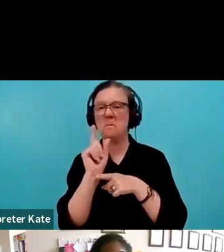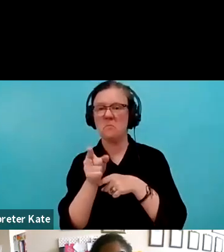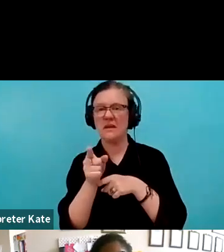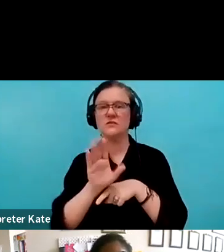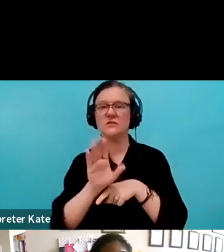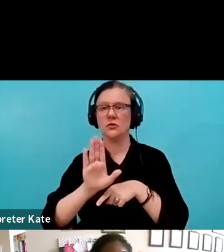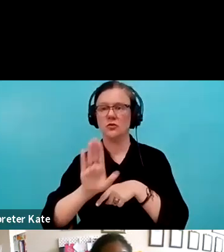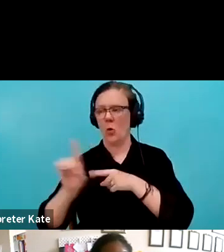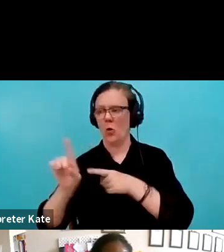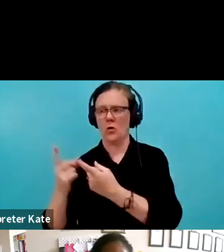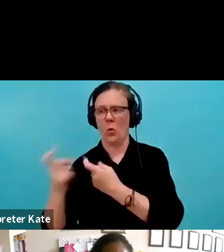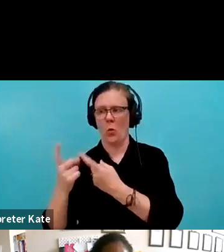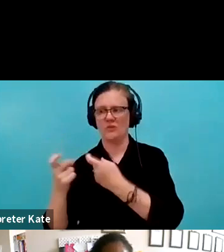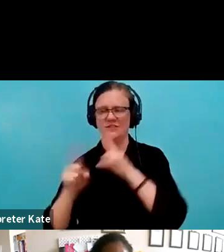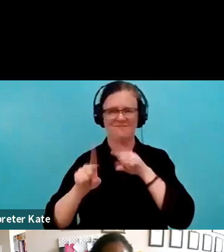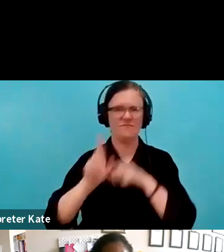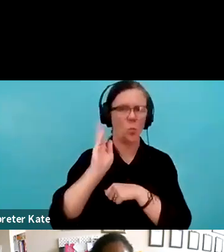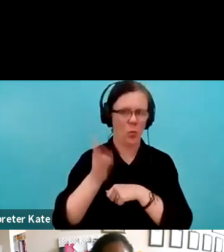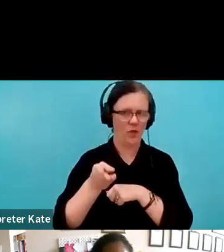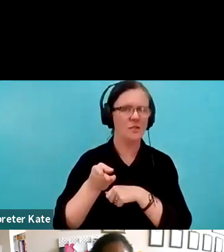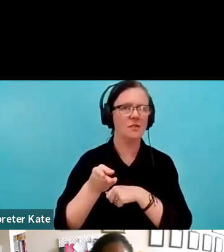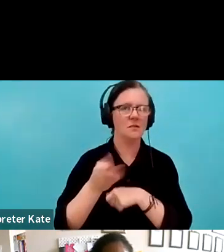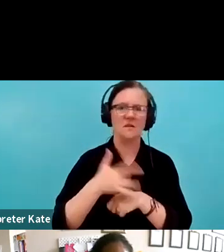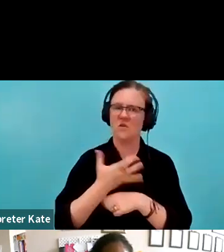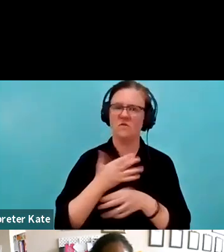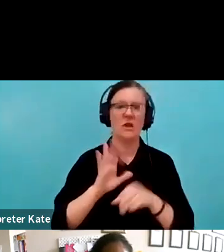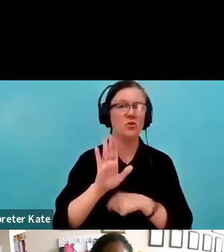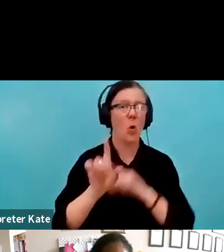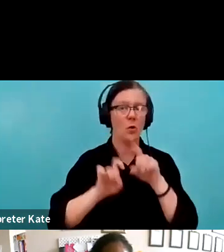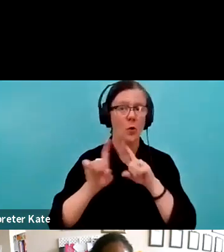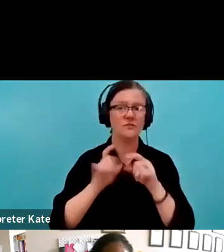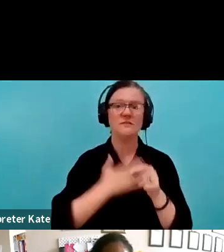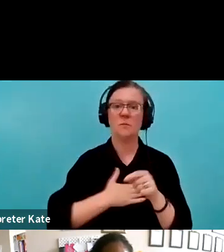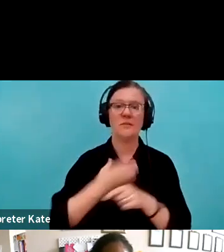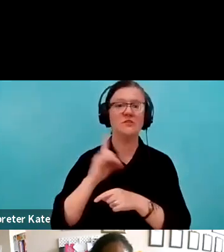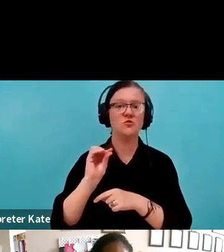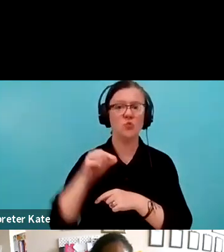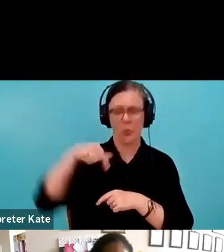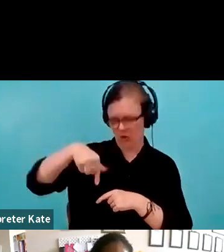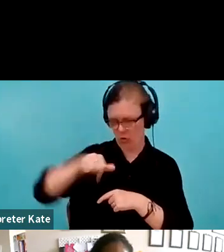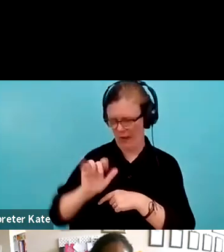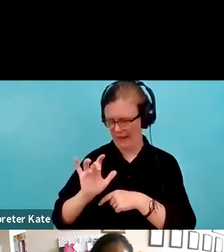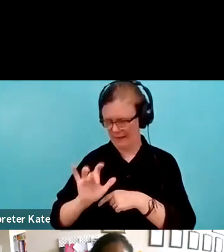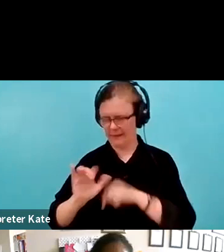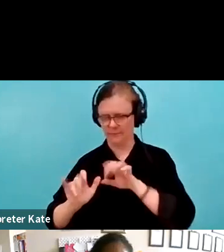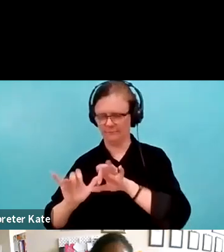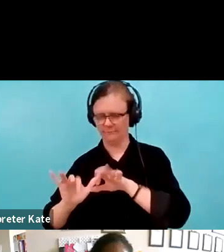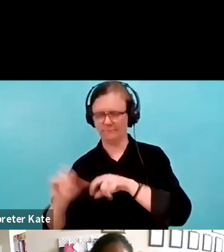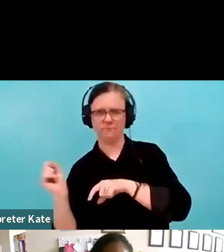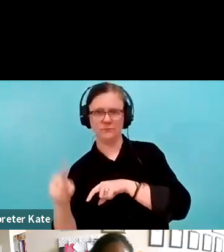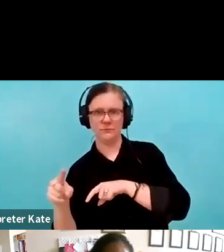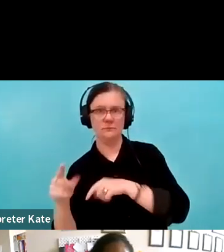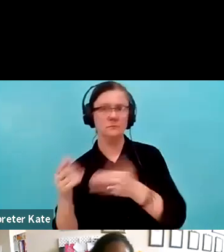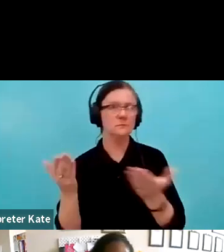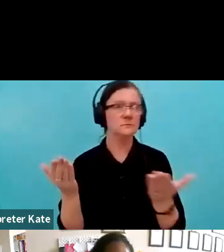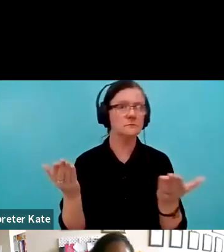be shifting to questions from the audience. So feel free to submit your questions in the Q&A function. So whoever wants